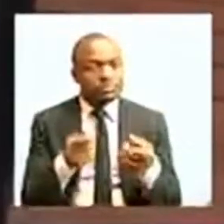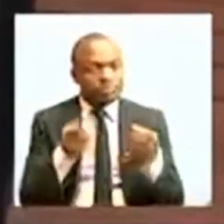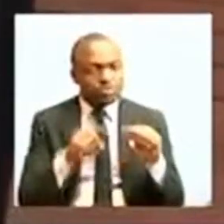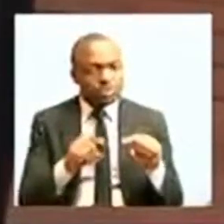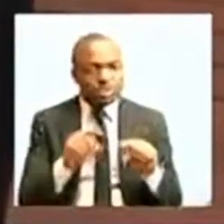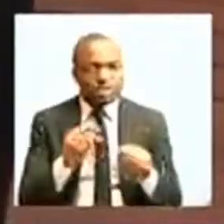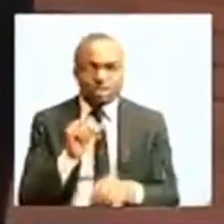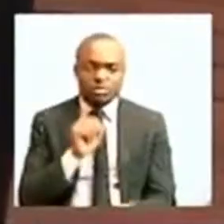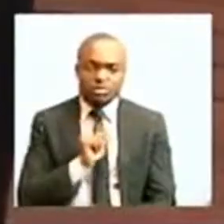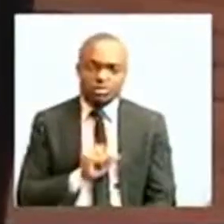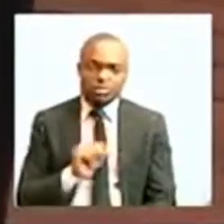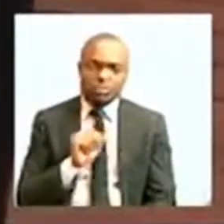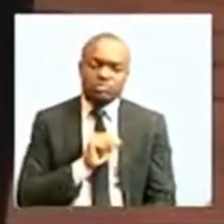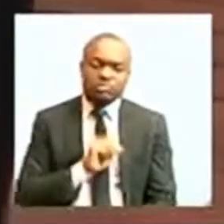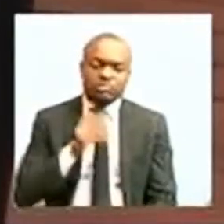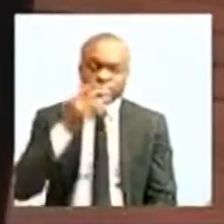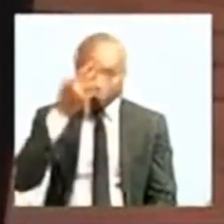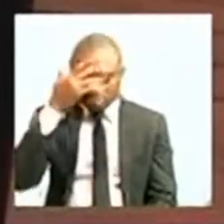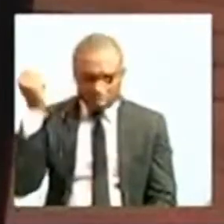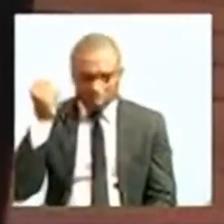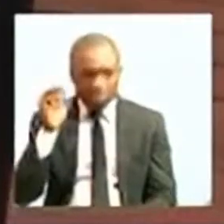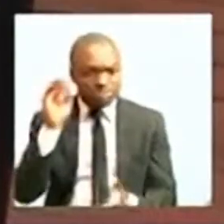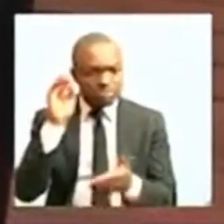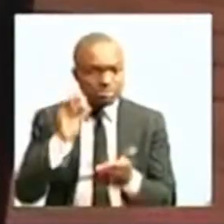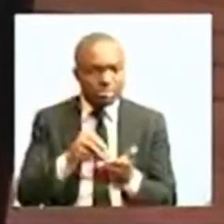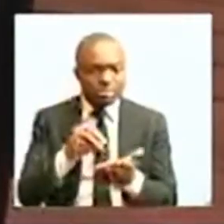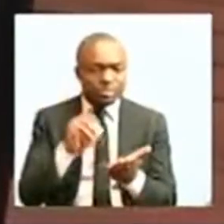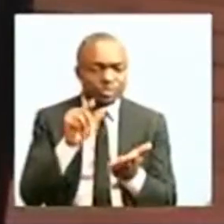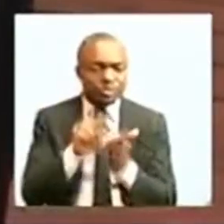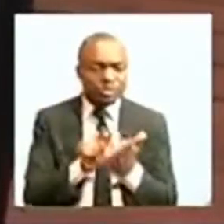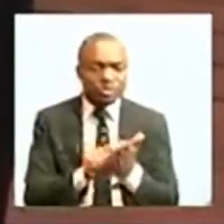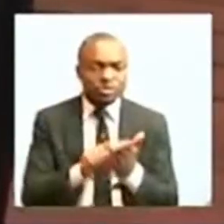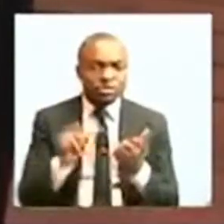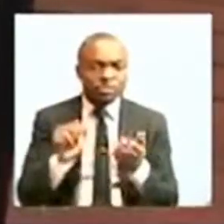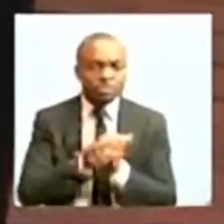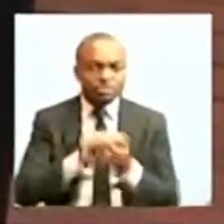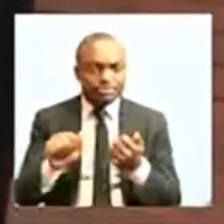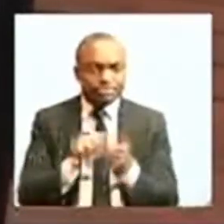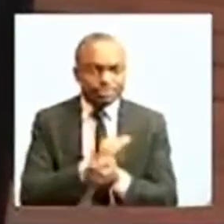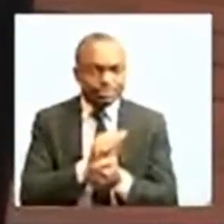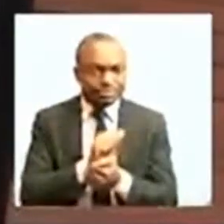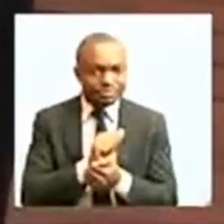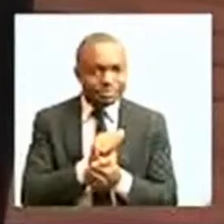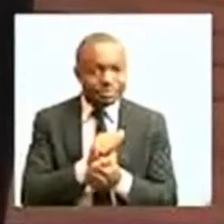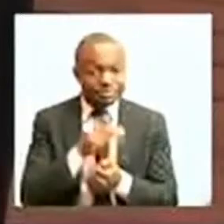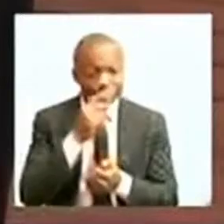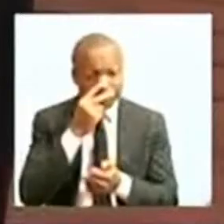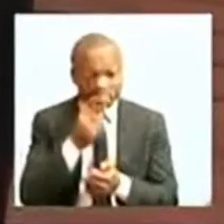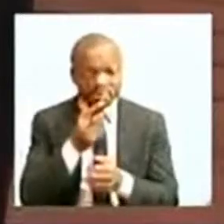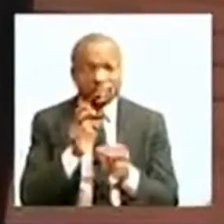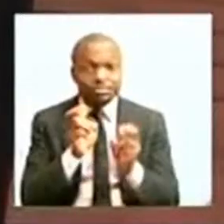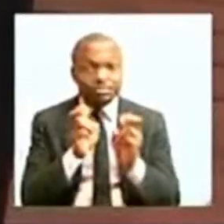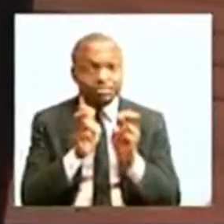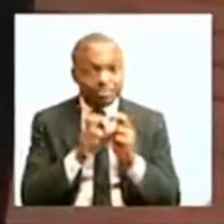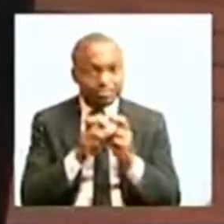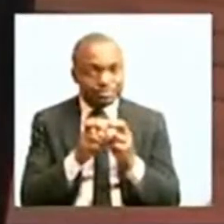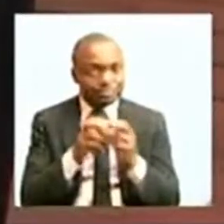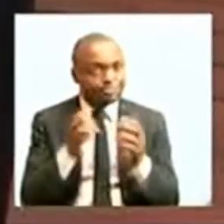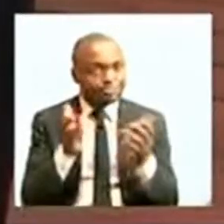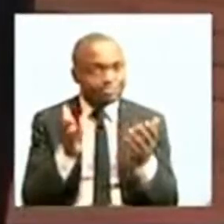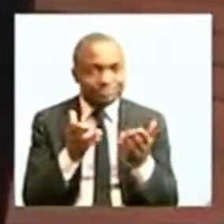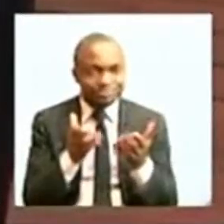to put in these liquidated damages in the contract. And indeed, when you look at the contracts, there is